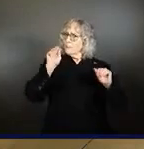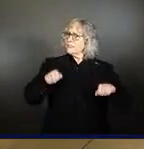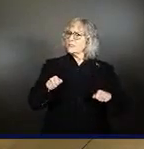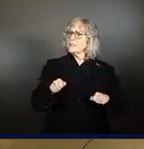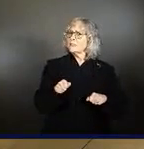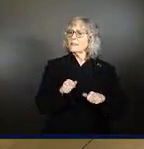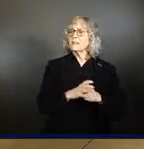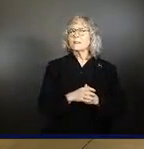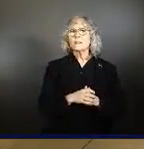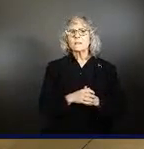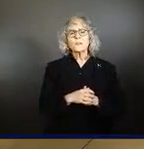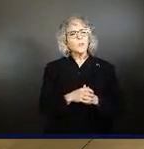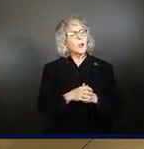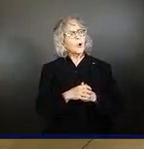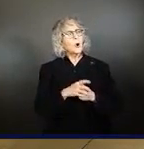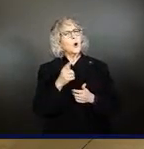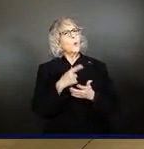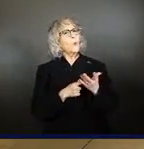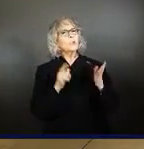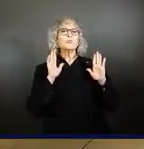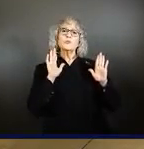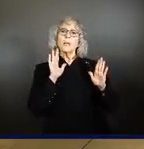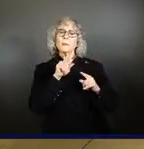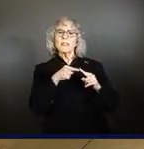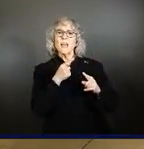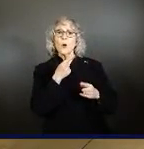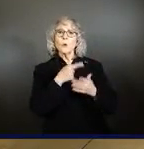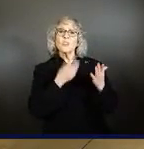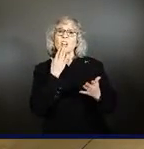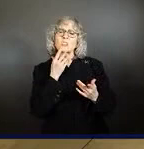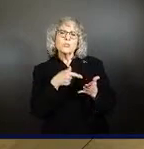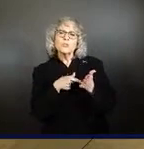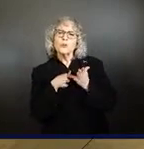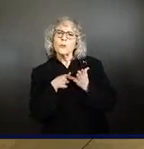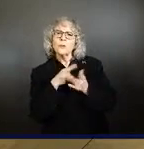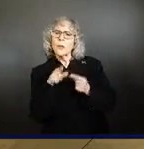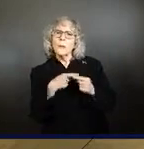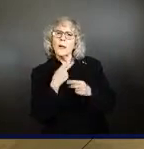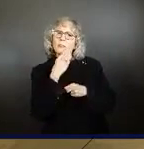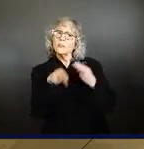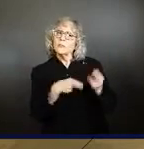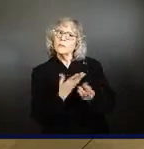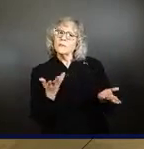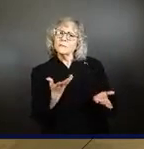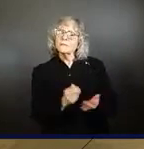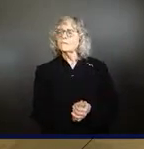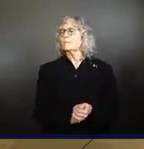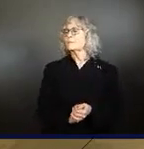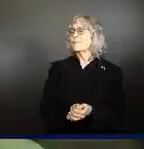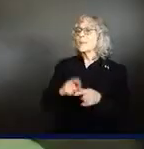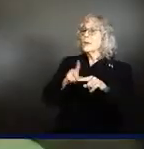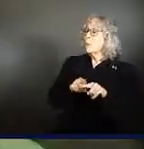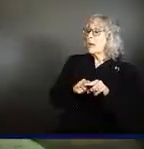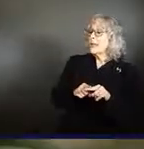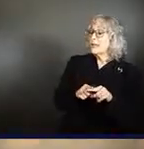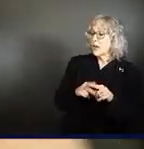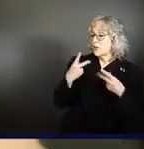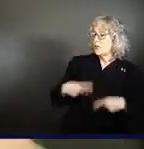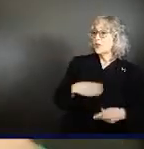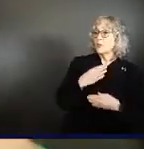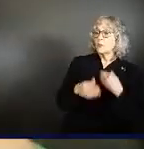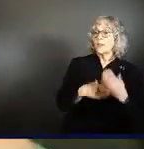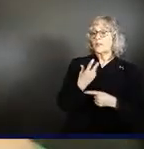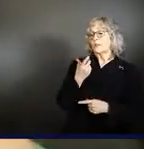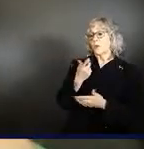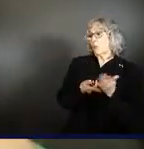What's so great about that? Like, what do those colors show us about the universe? Right, depending on the physical process that you're looking